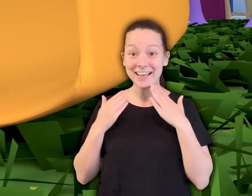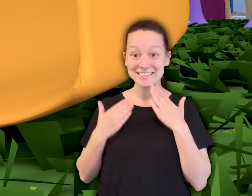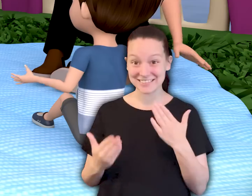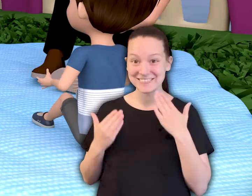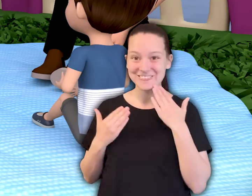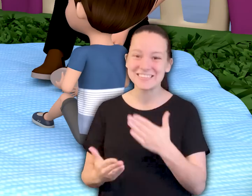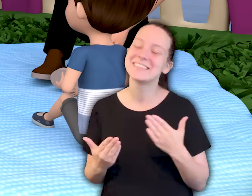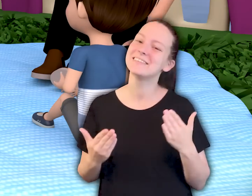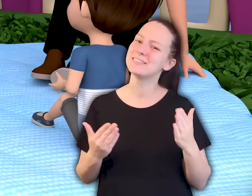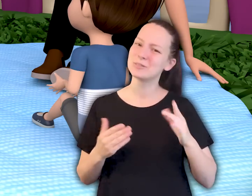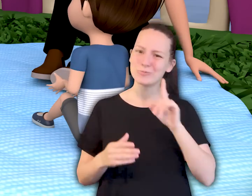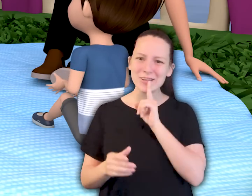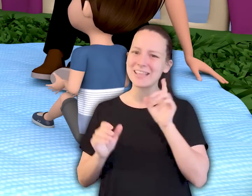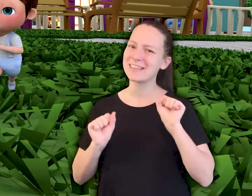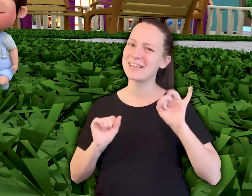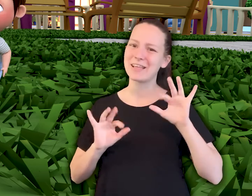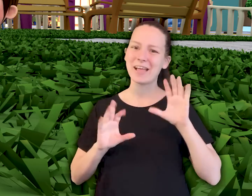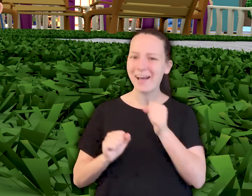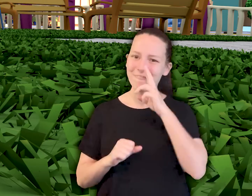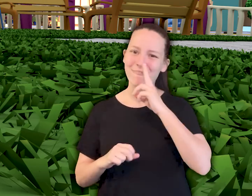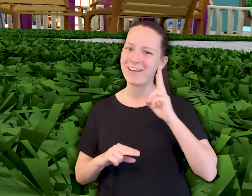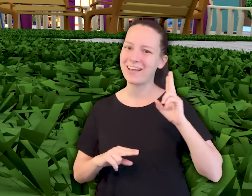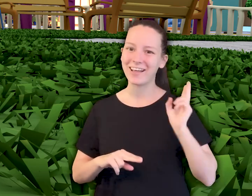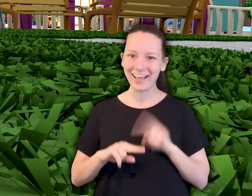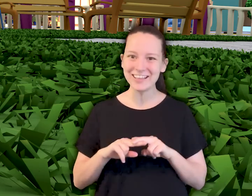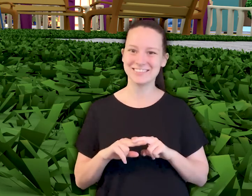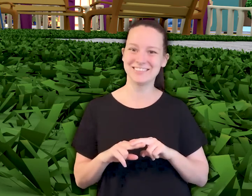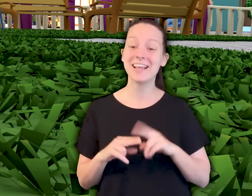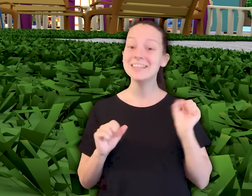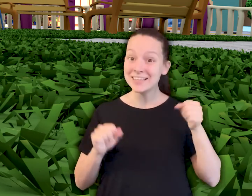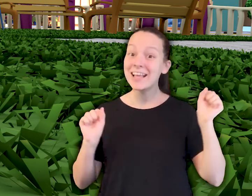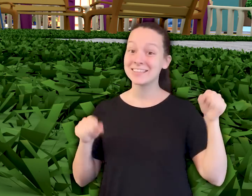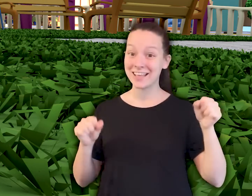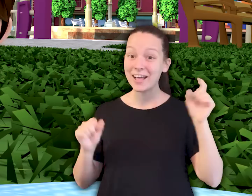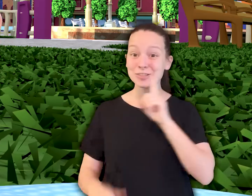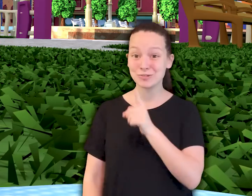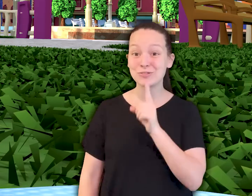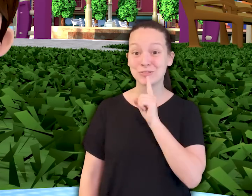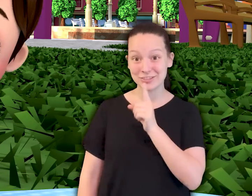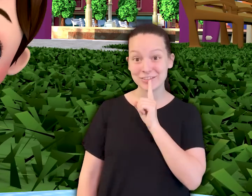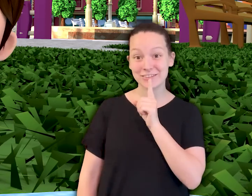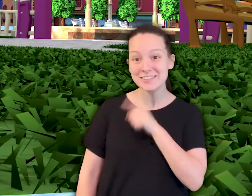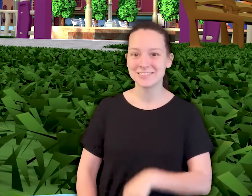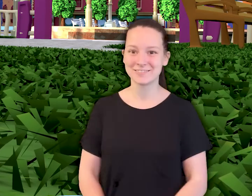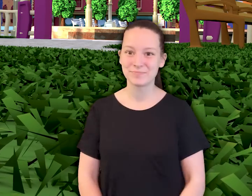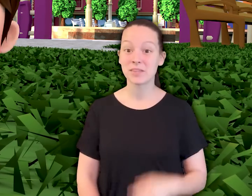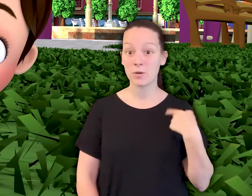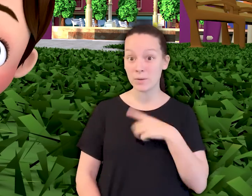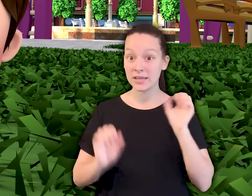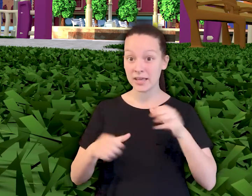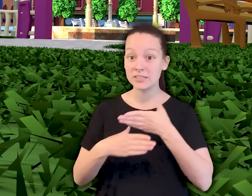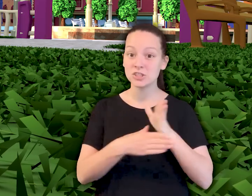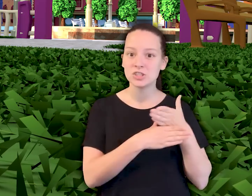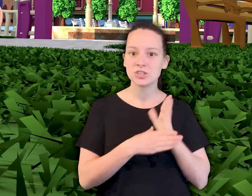it's Thanksgiving it's super duper fun it's true it's true we can